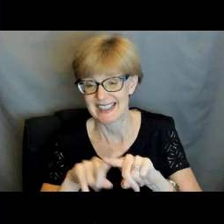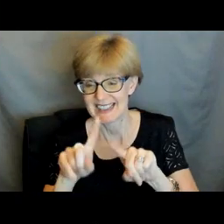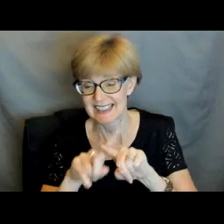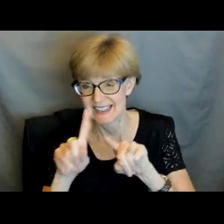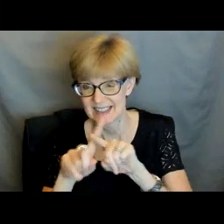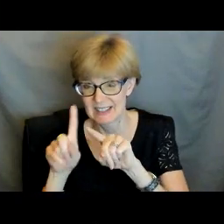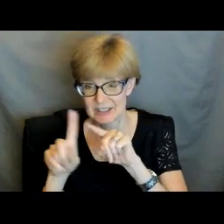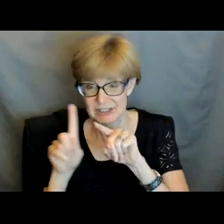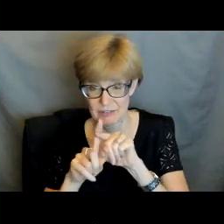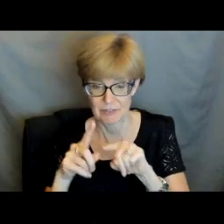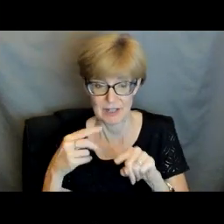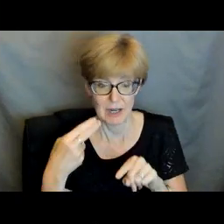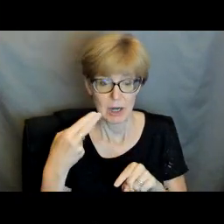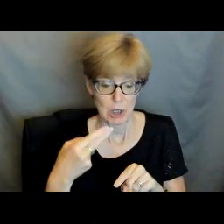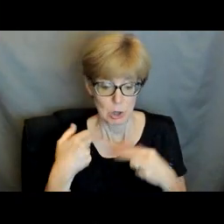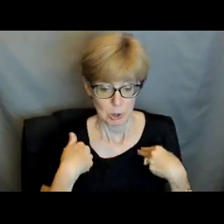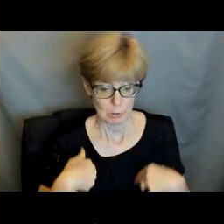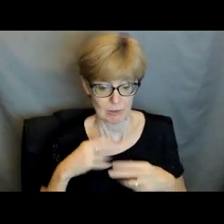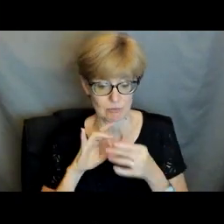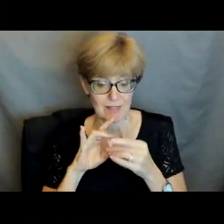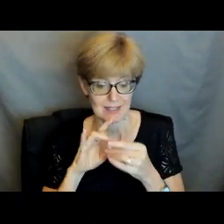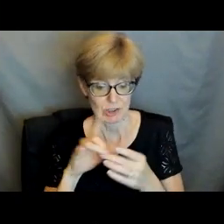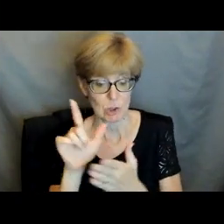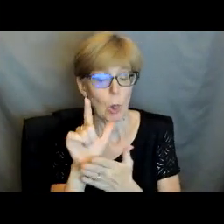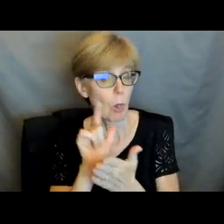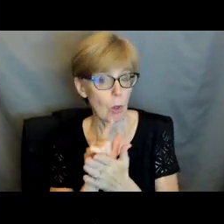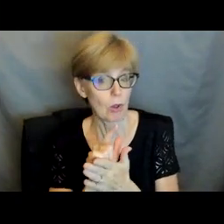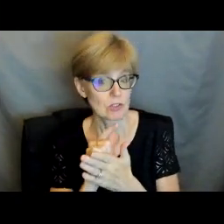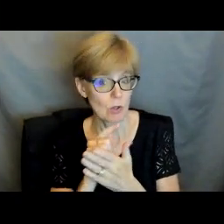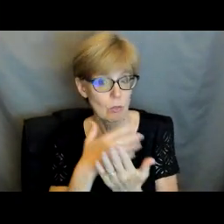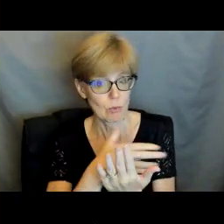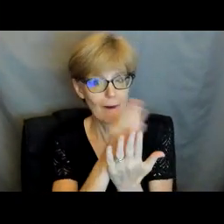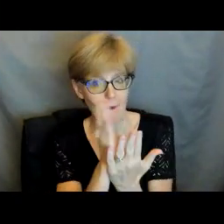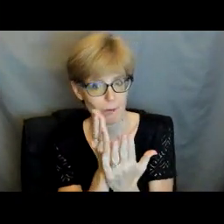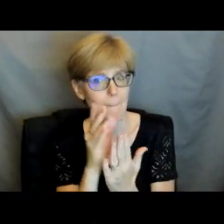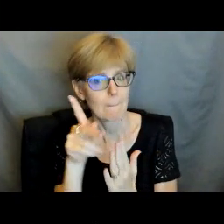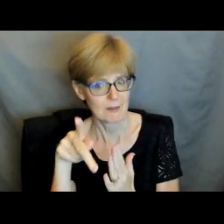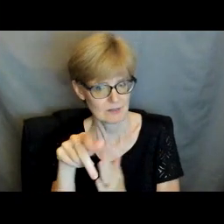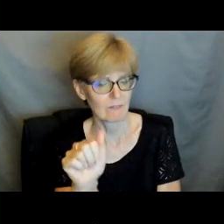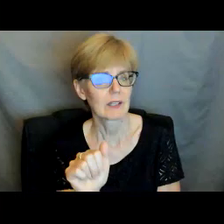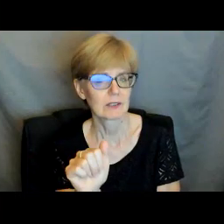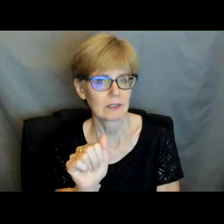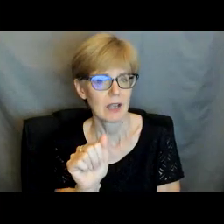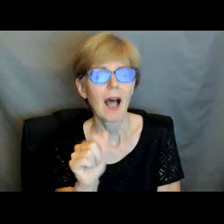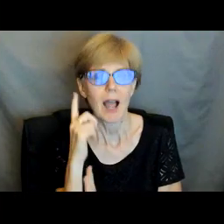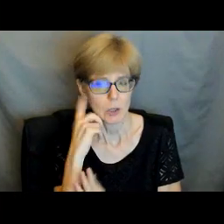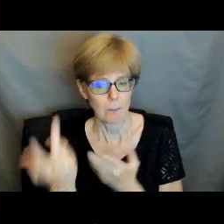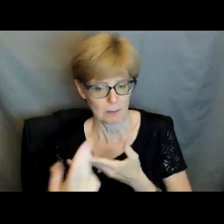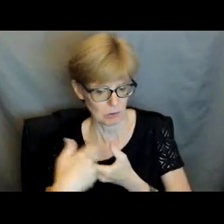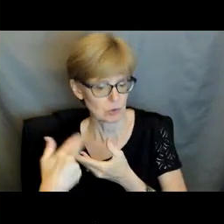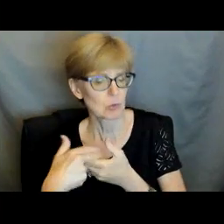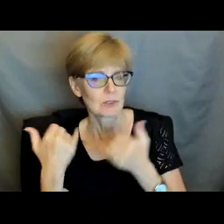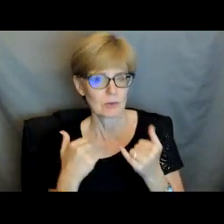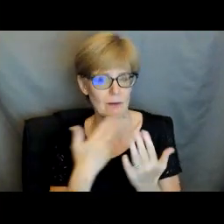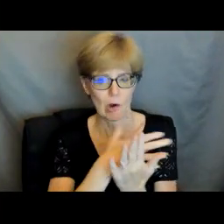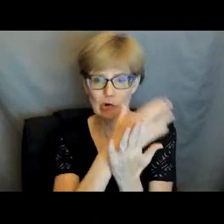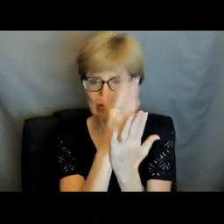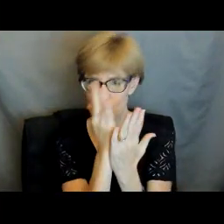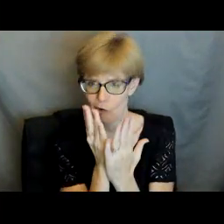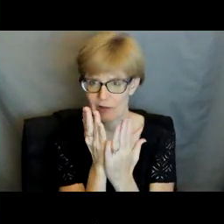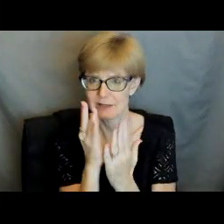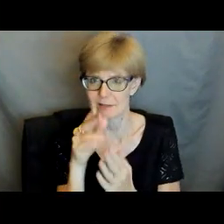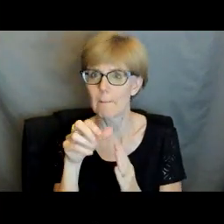of Pennsylvania. I know we've got folks joining us on this call from areas all across the Commonwealth. I'd love for anyone who's